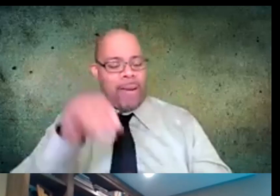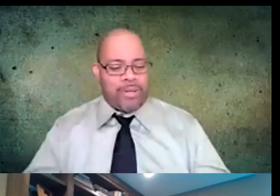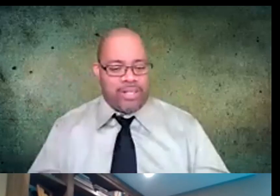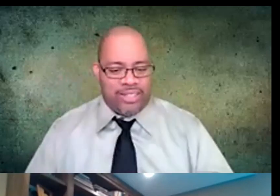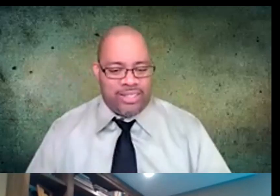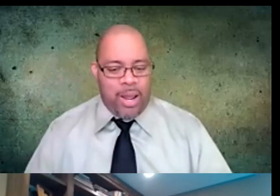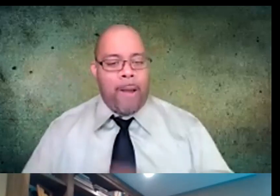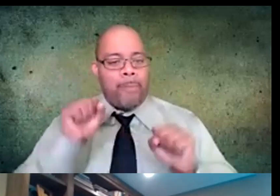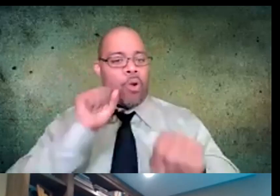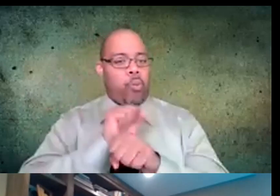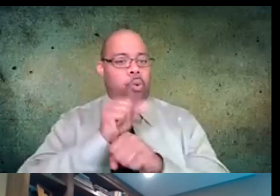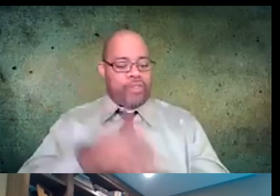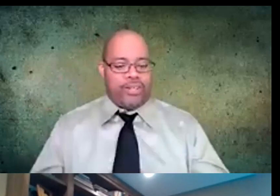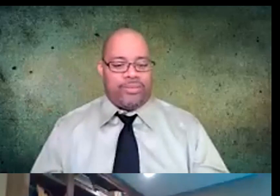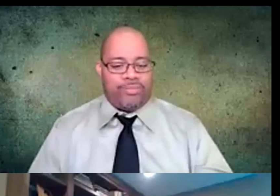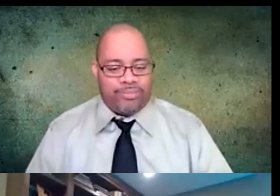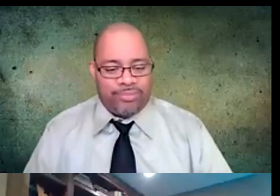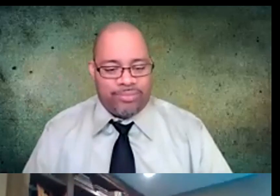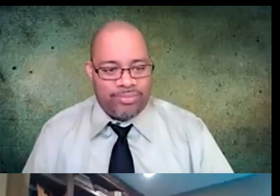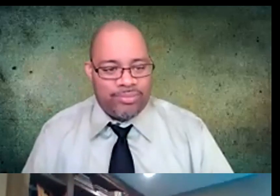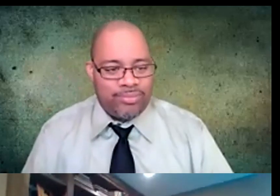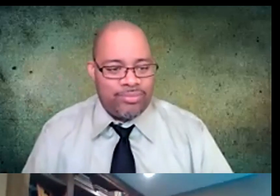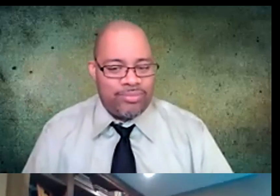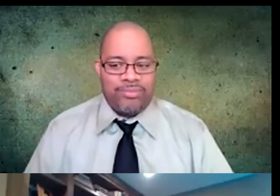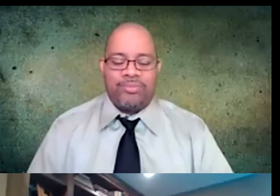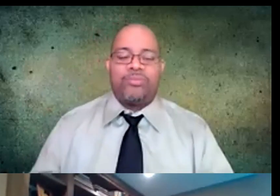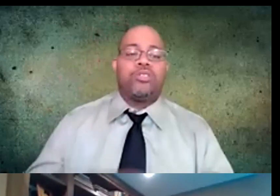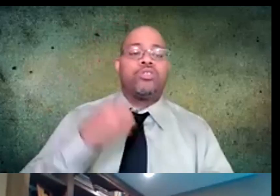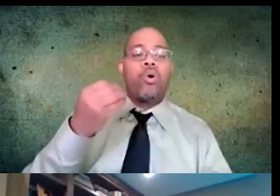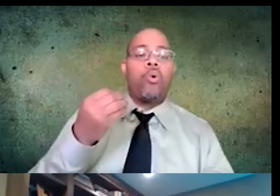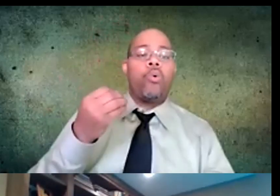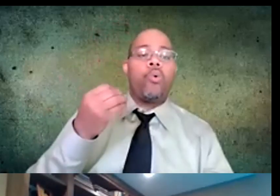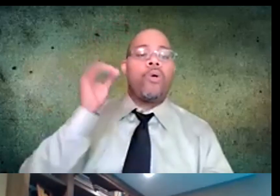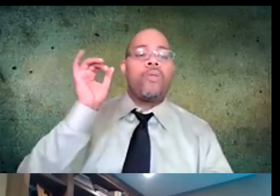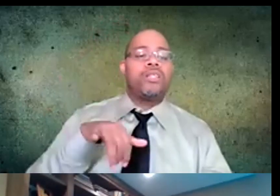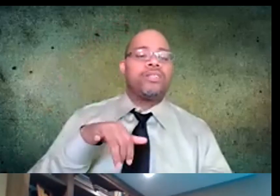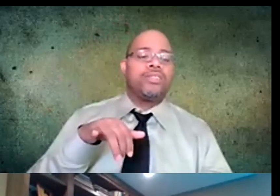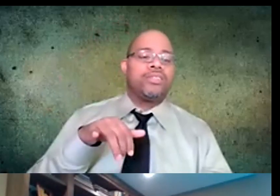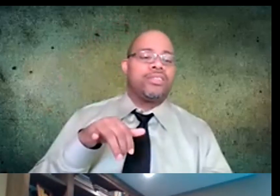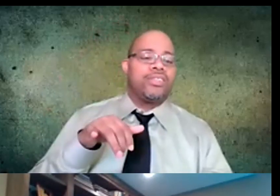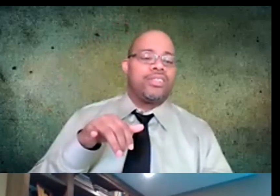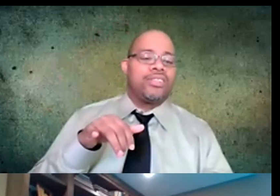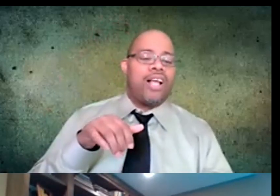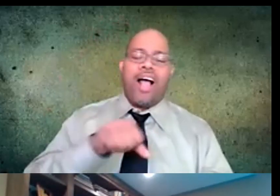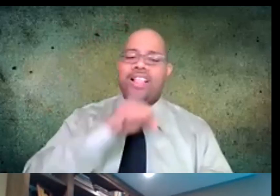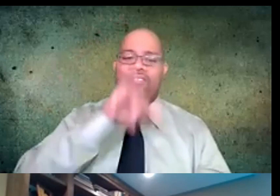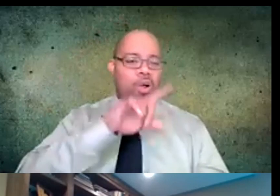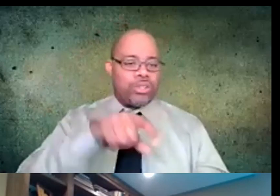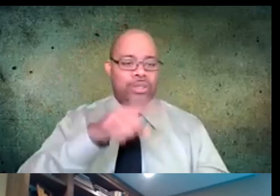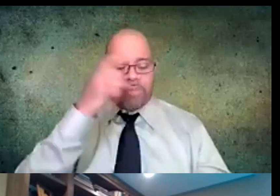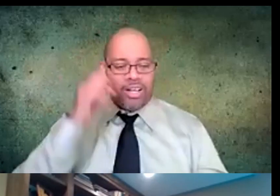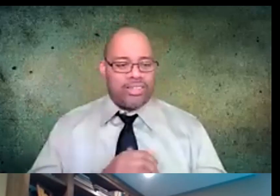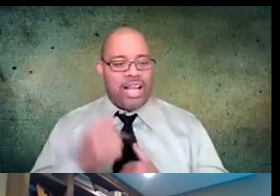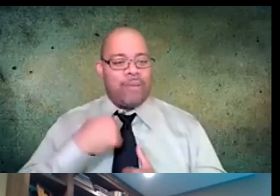potentially work at? Yeah, so this I love this question because I